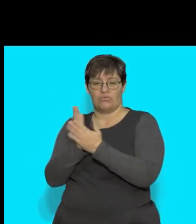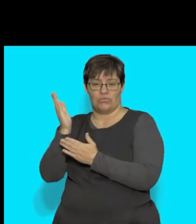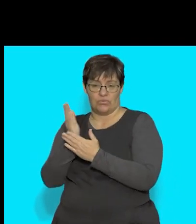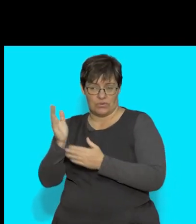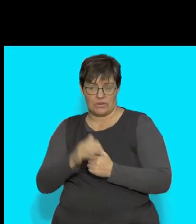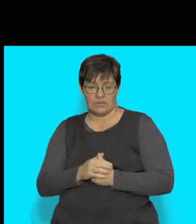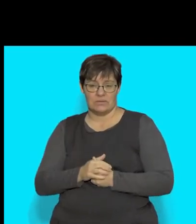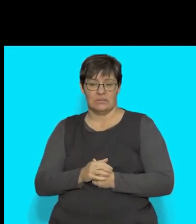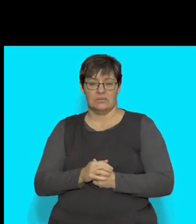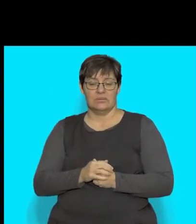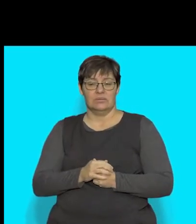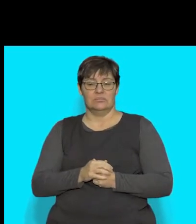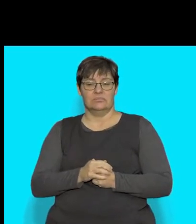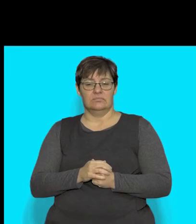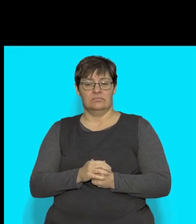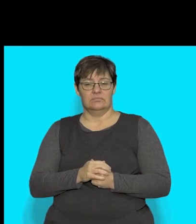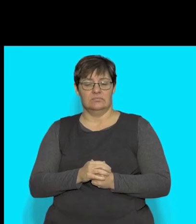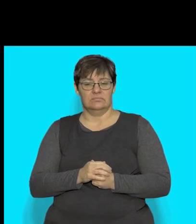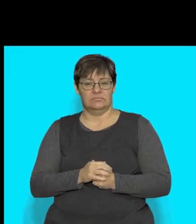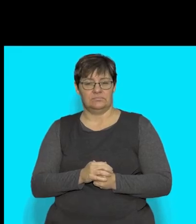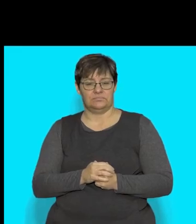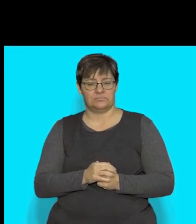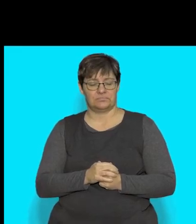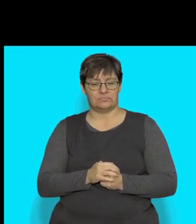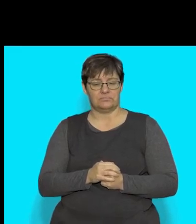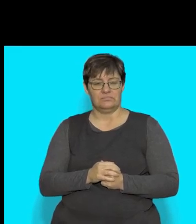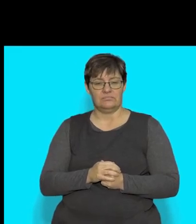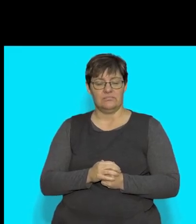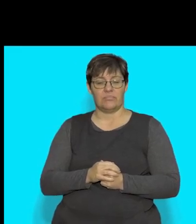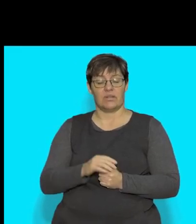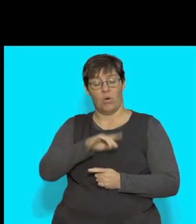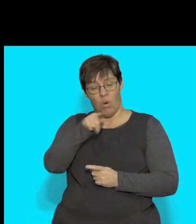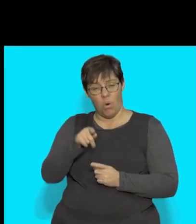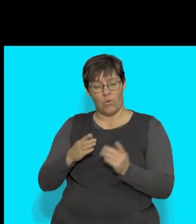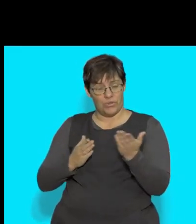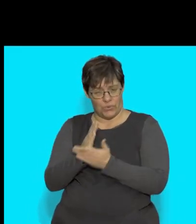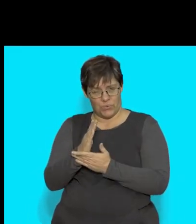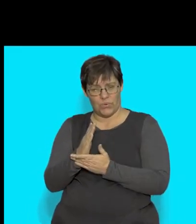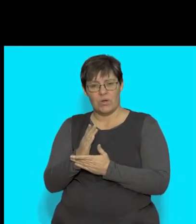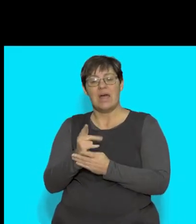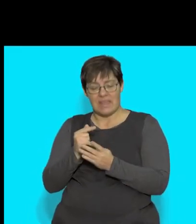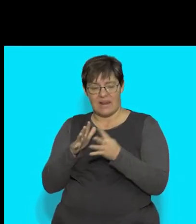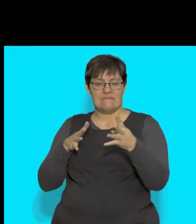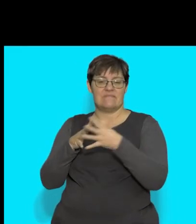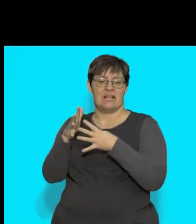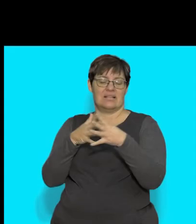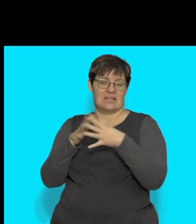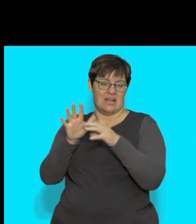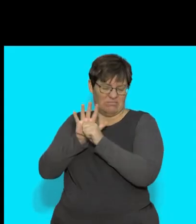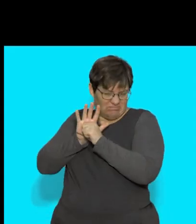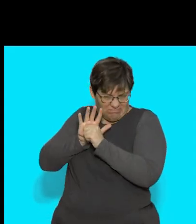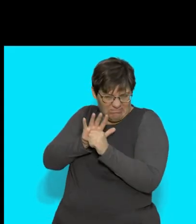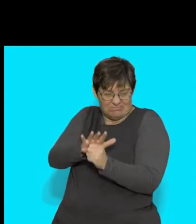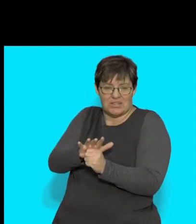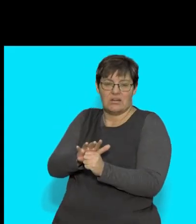it's much easier, all the blood, the glomerulus that comes in here, and then we filter